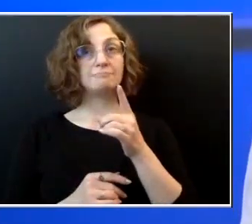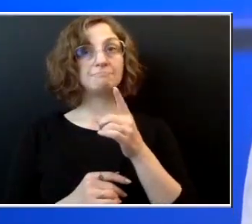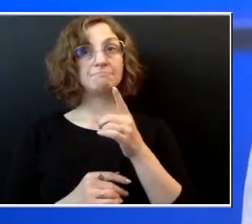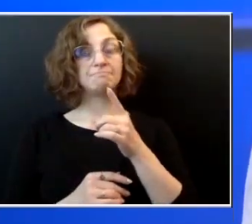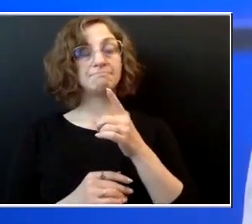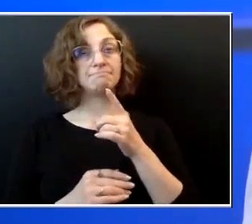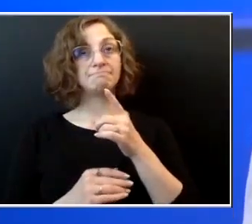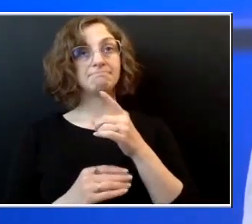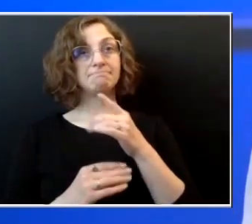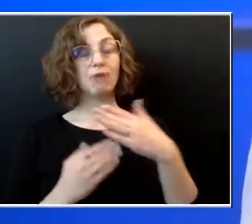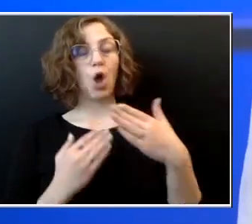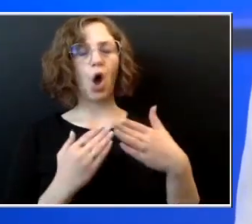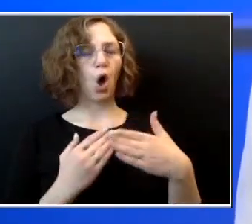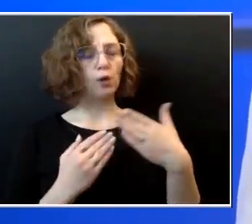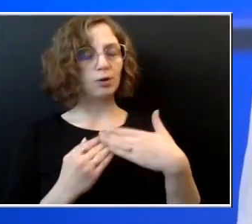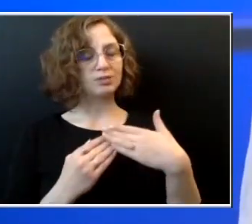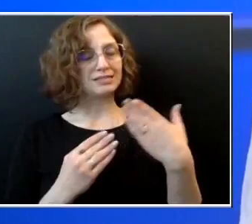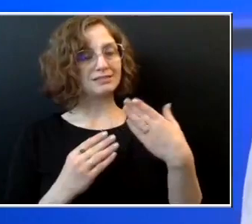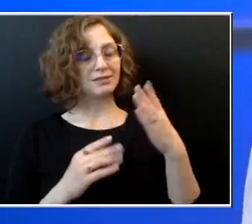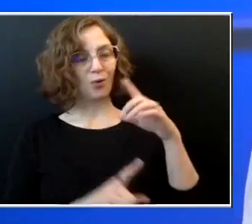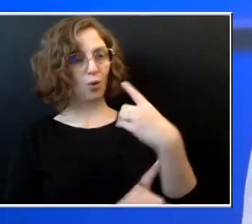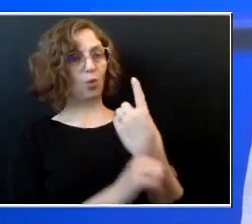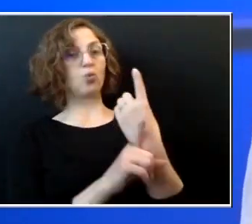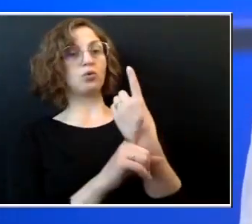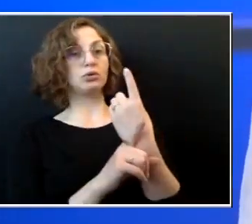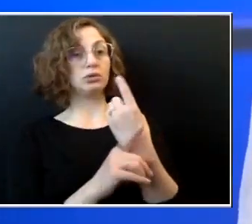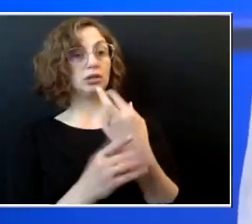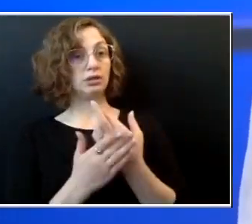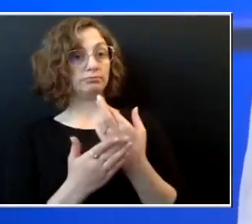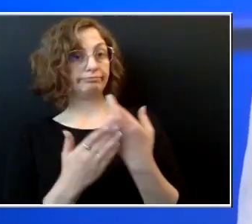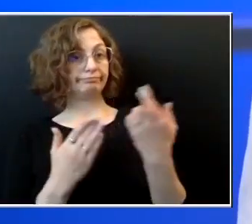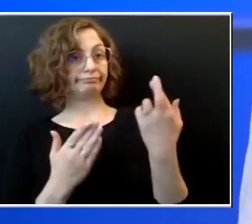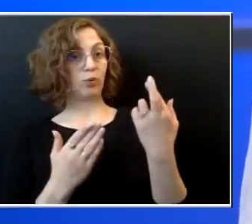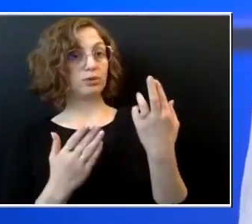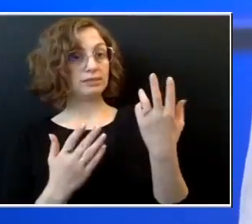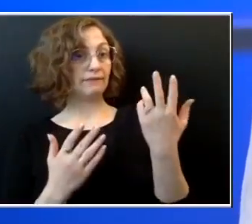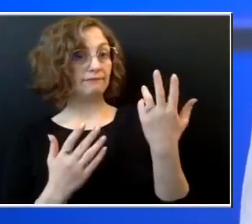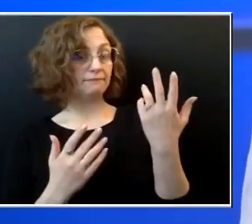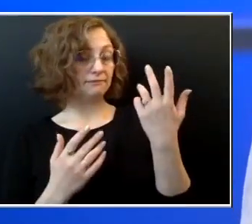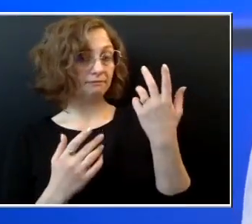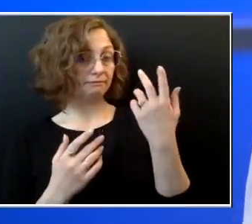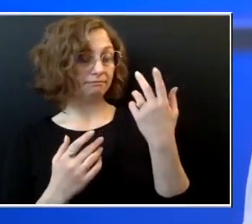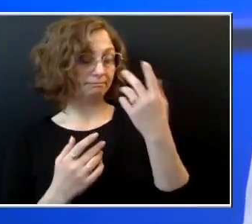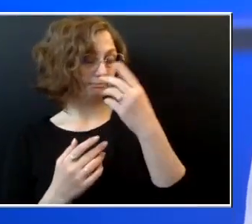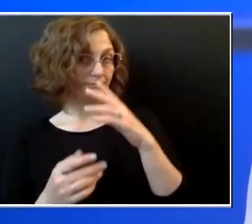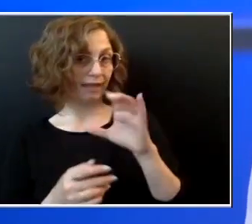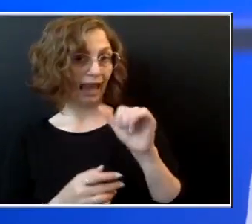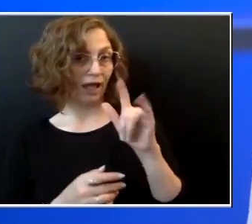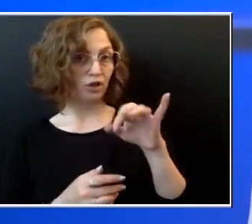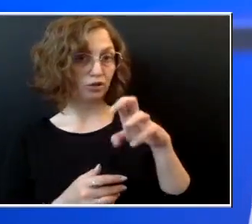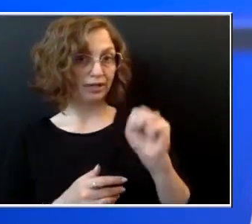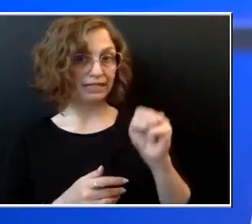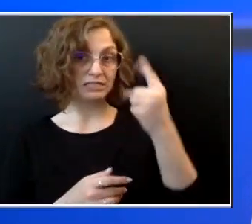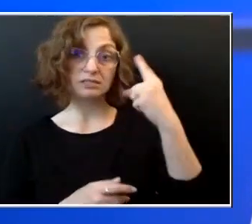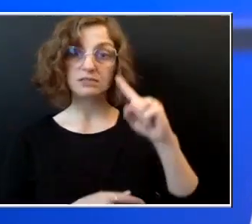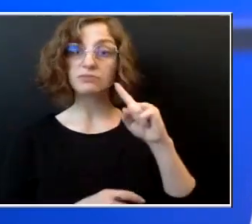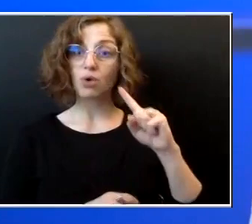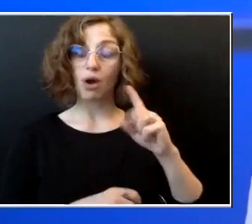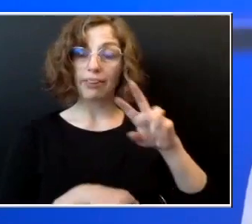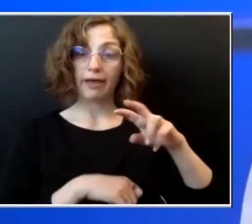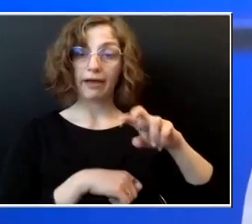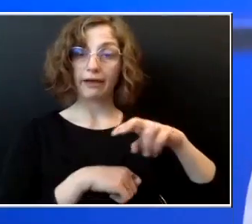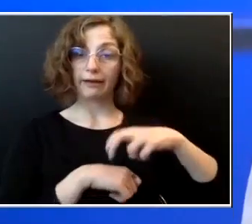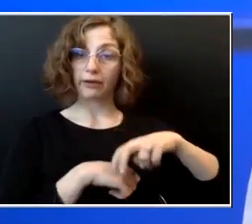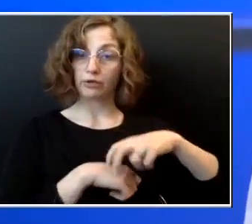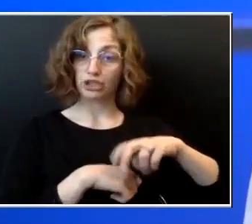of calories for the Irish diet over the course of a few decades. So when the pandemic hit,